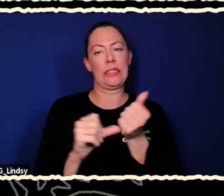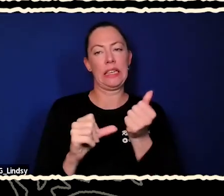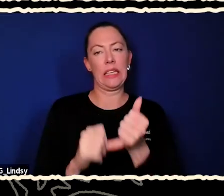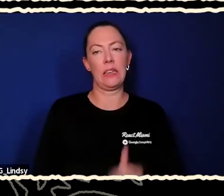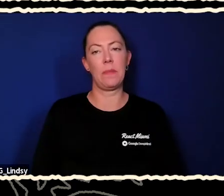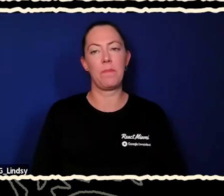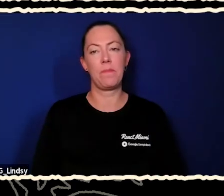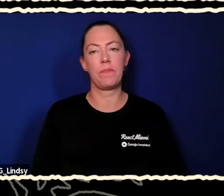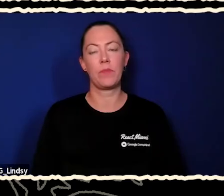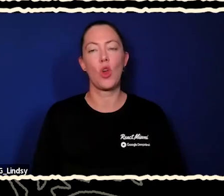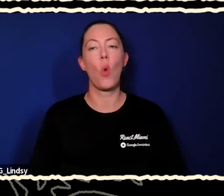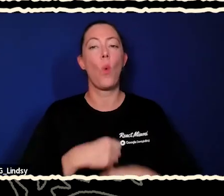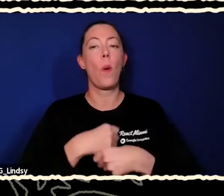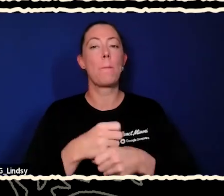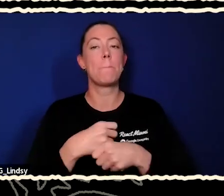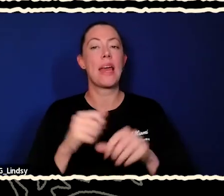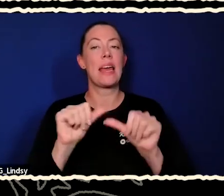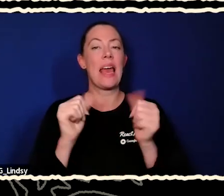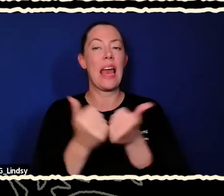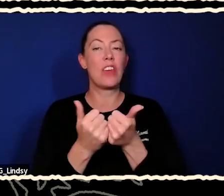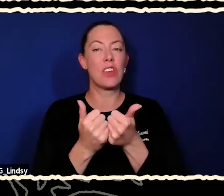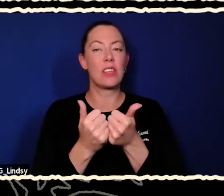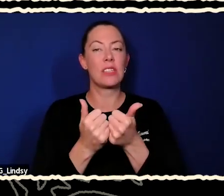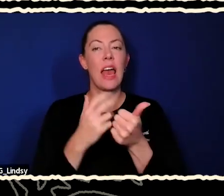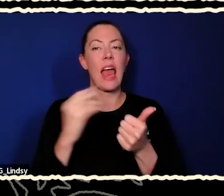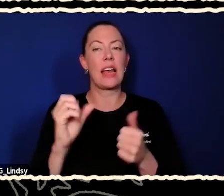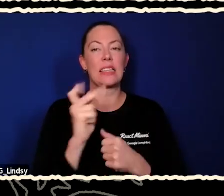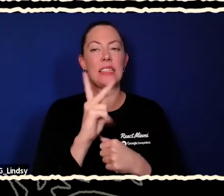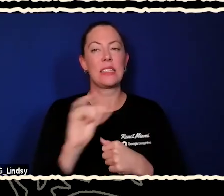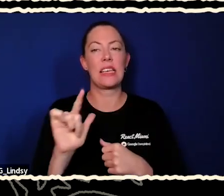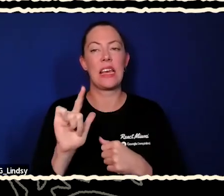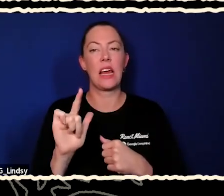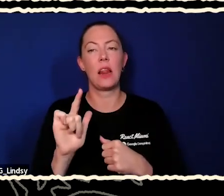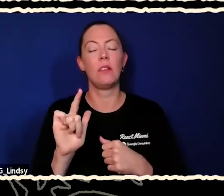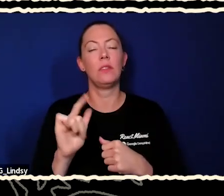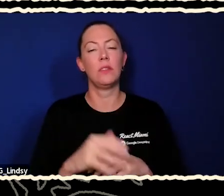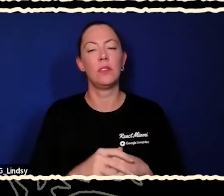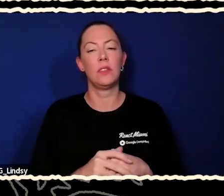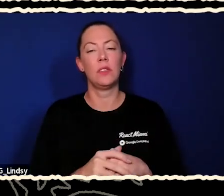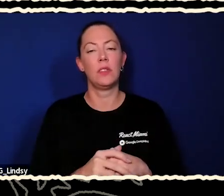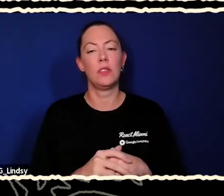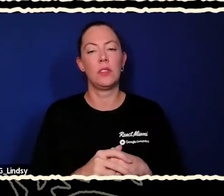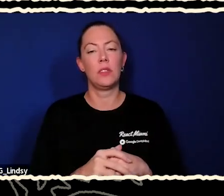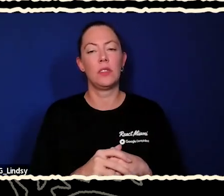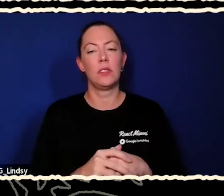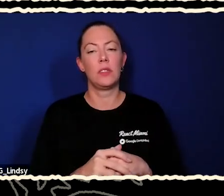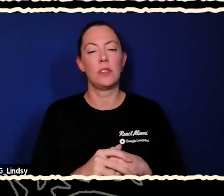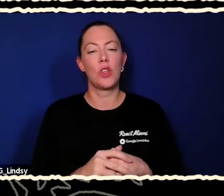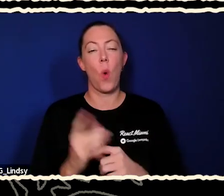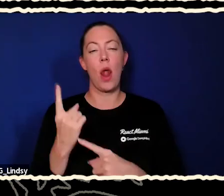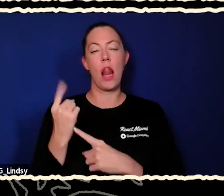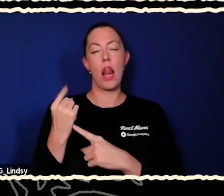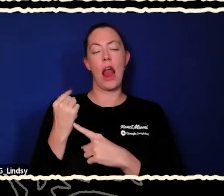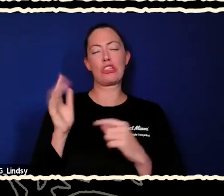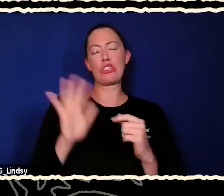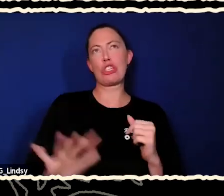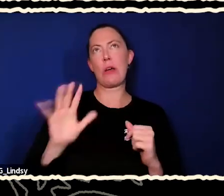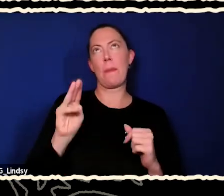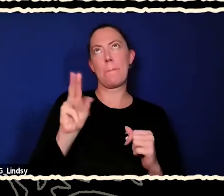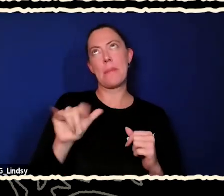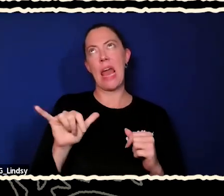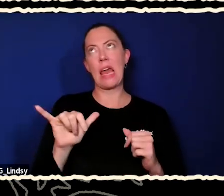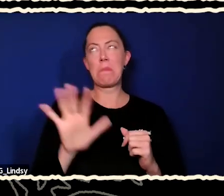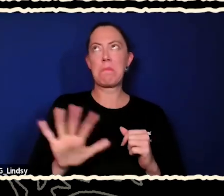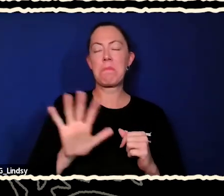Create agents, MD, and skill MD files for existing projects. So last year, around May, or yeah,